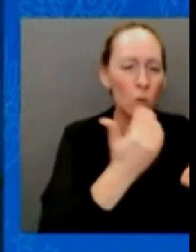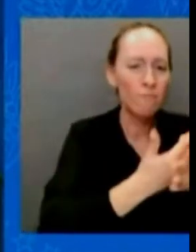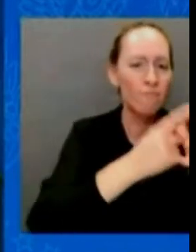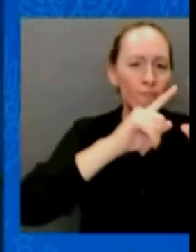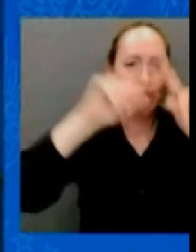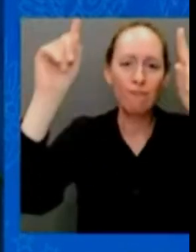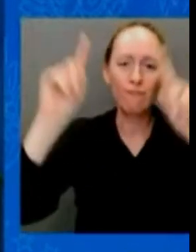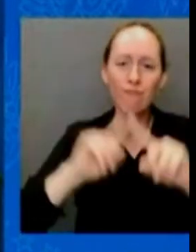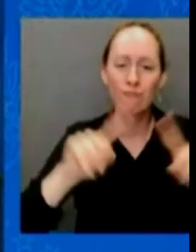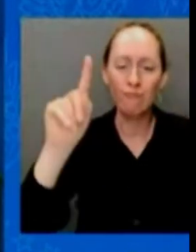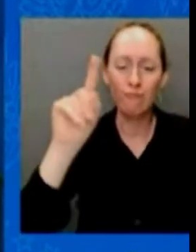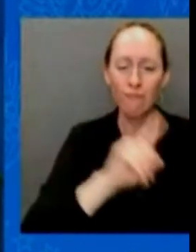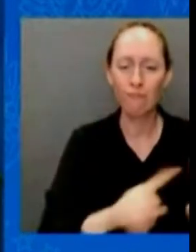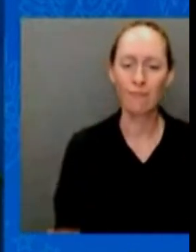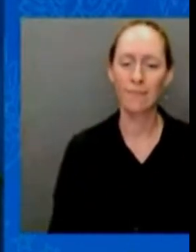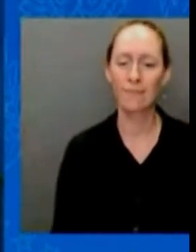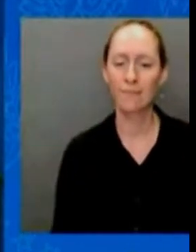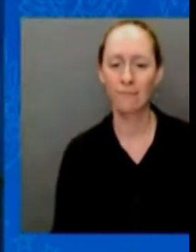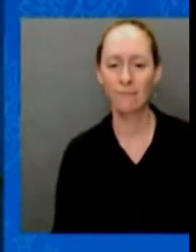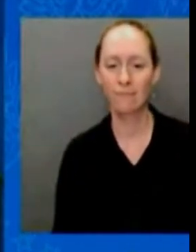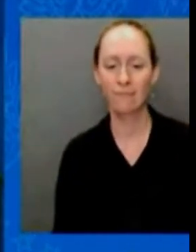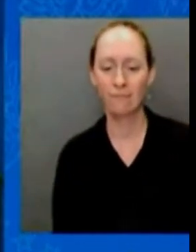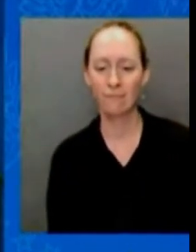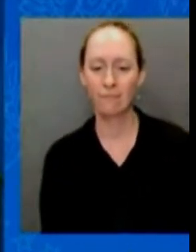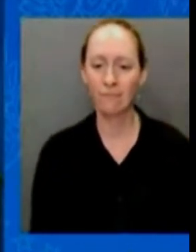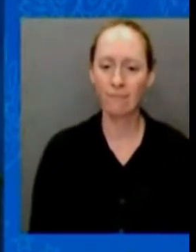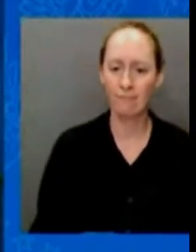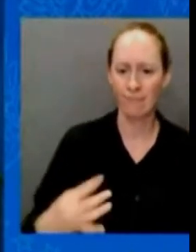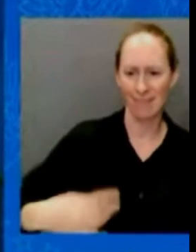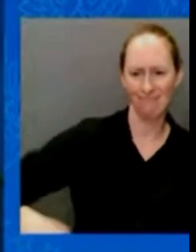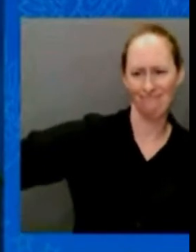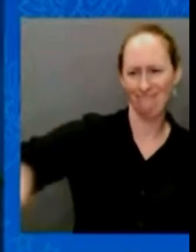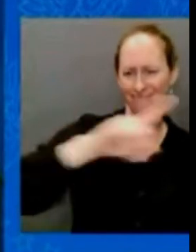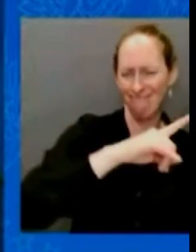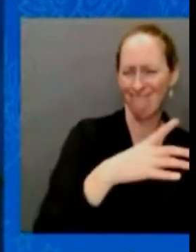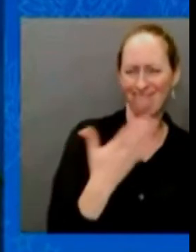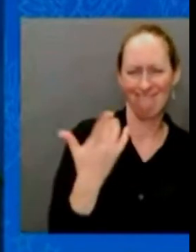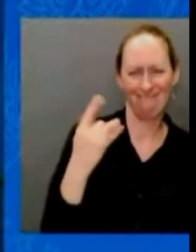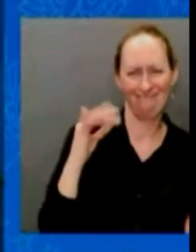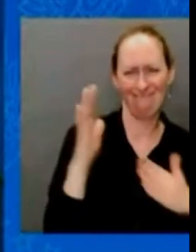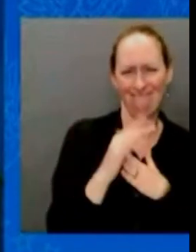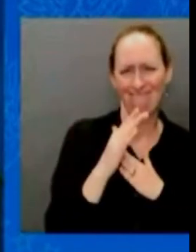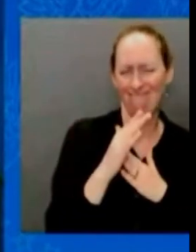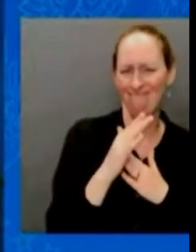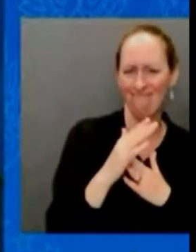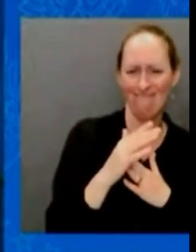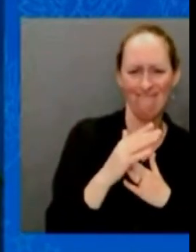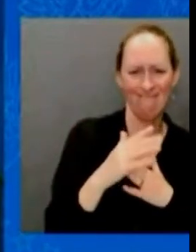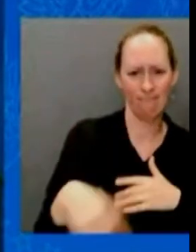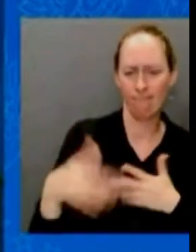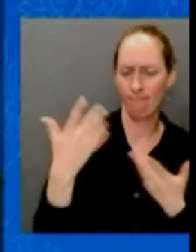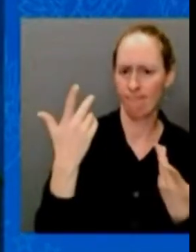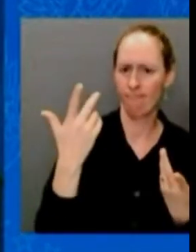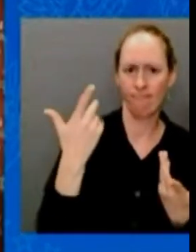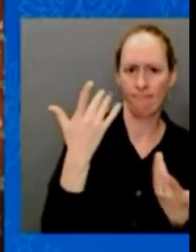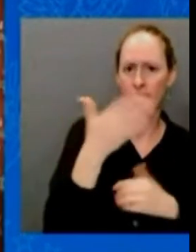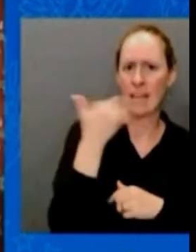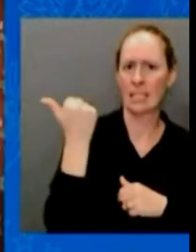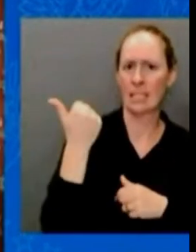leadership in technology and manufacturing excellence to right here in Clay, New York.